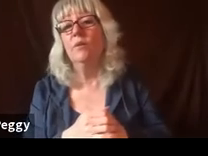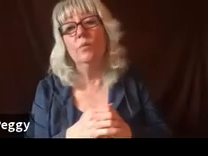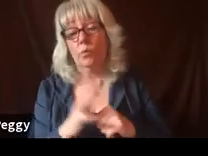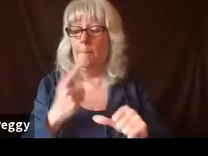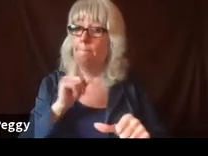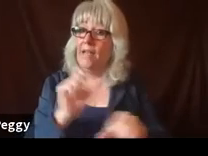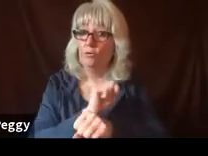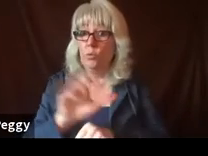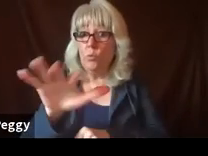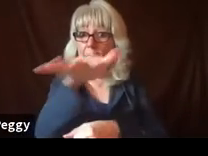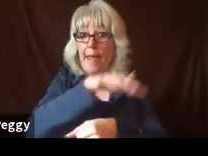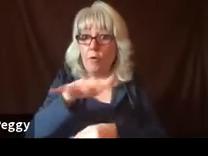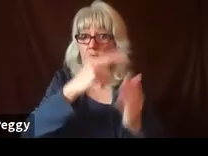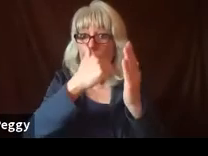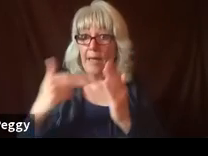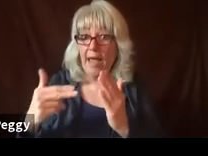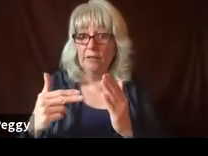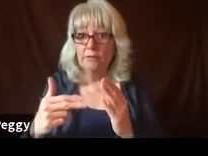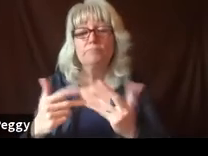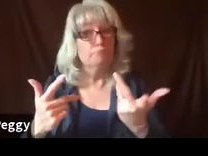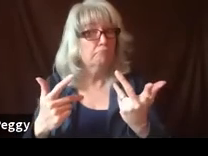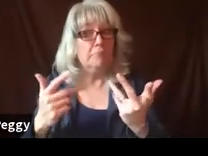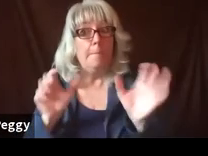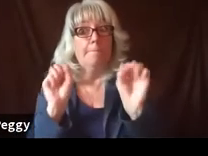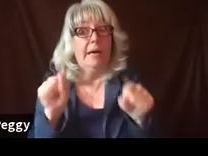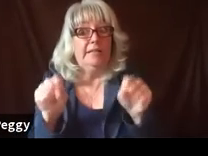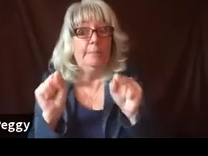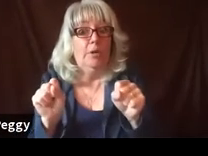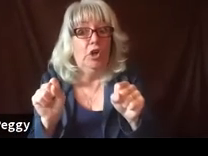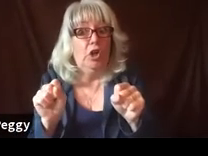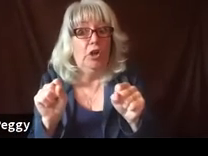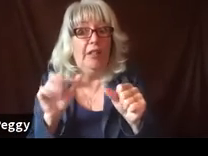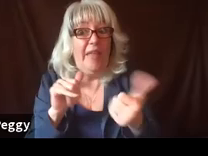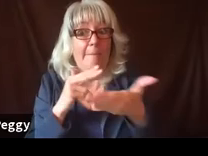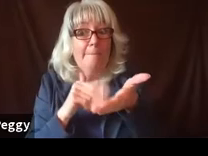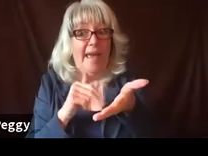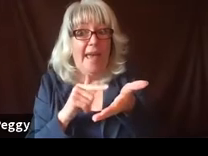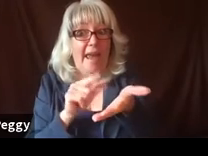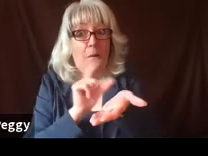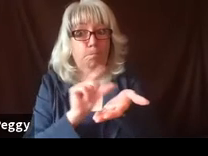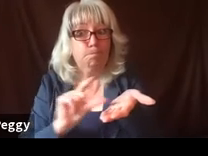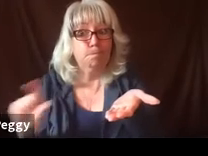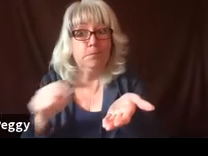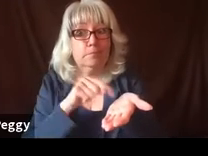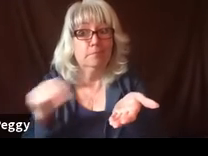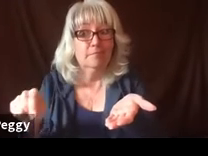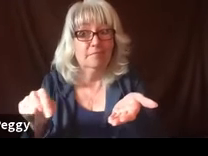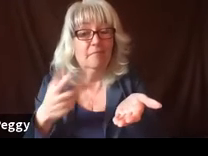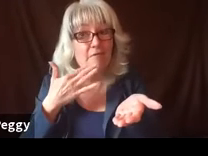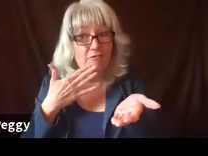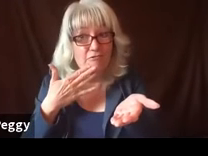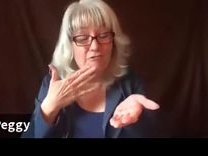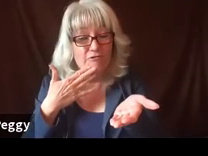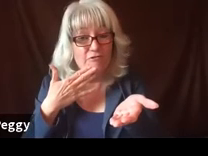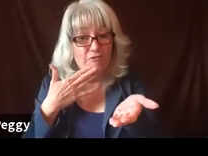to be able to anticipate the fact that the stuff you're using, which is color,